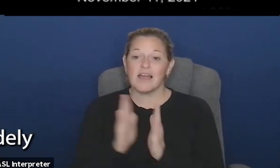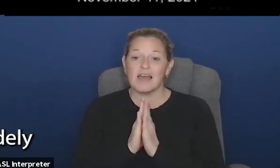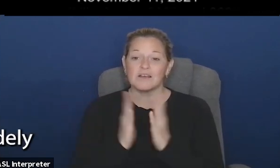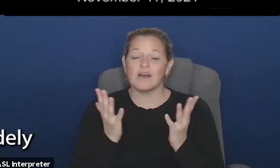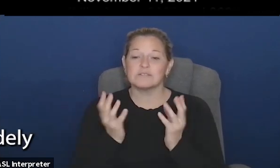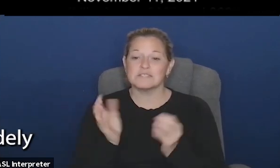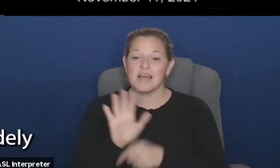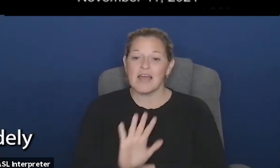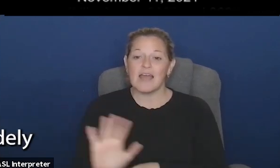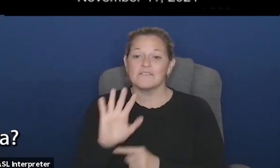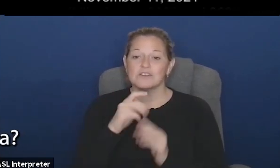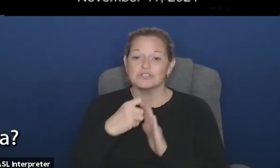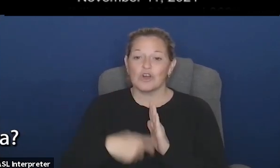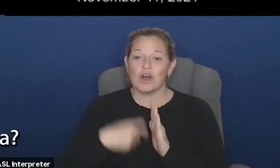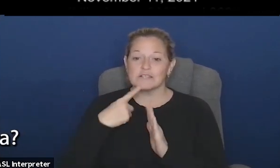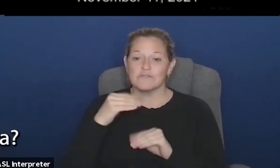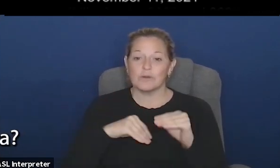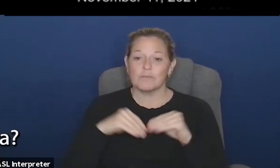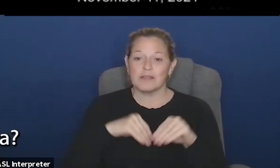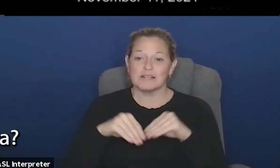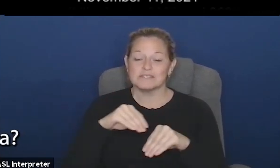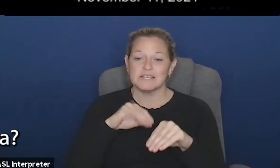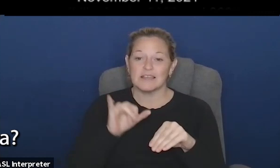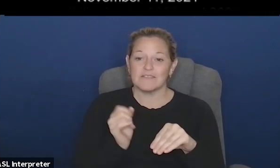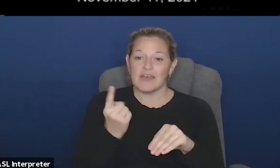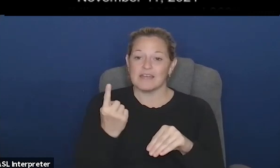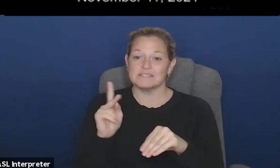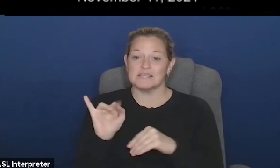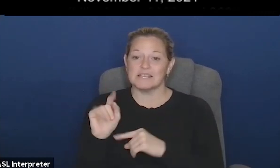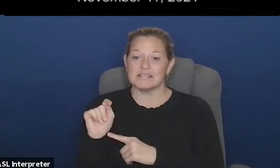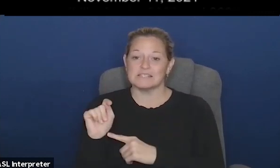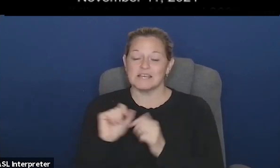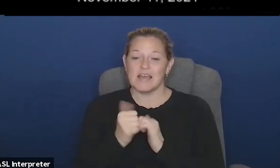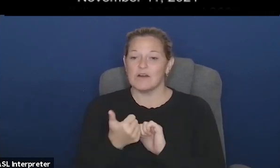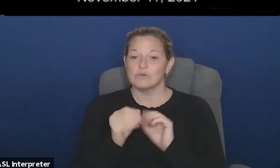How do you plan to make it more widely available outside of North and South America?